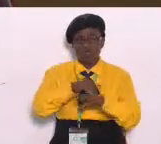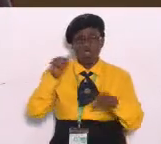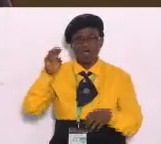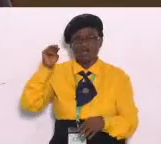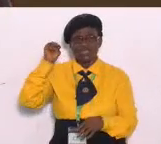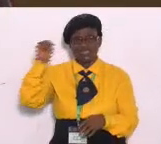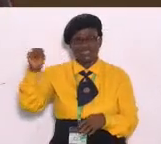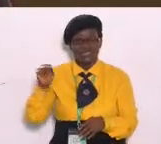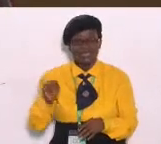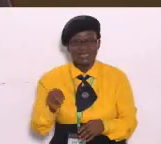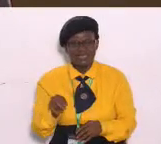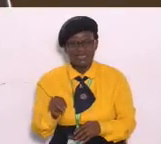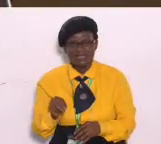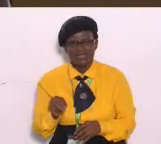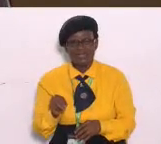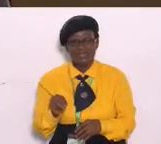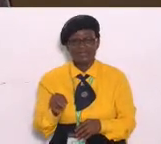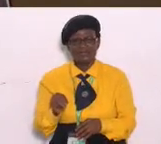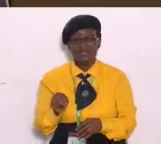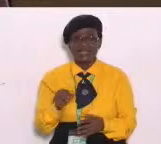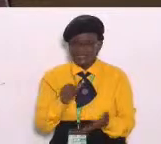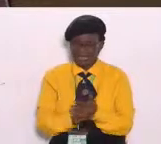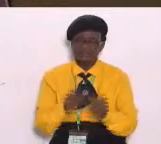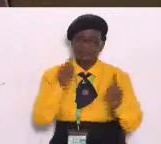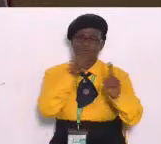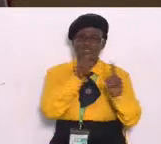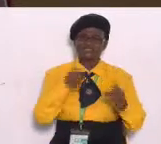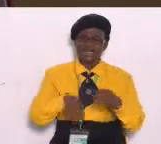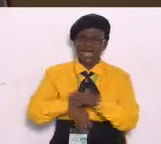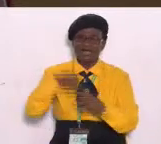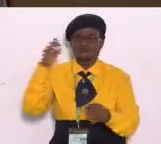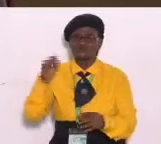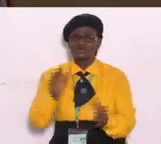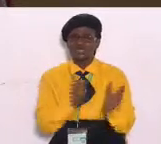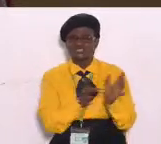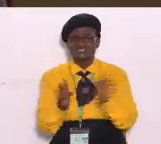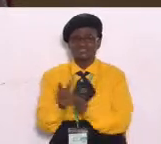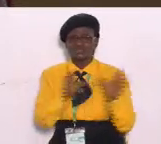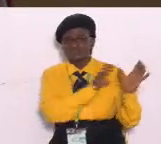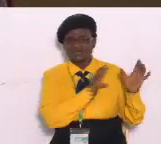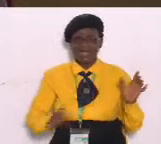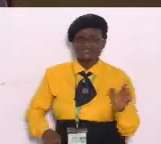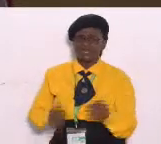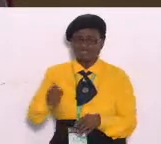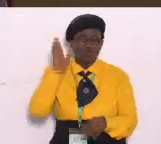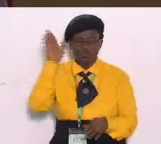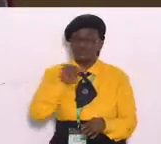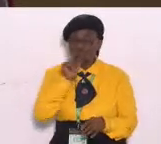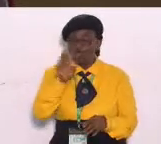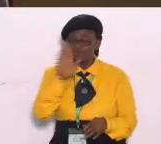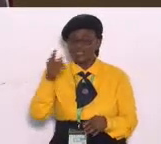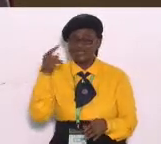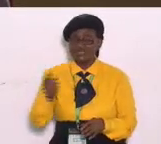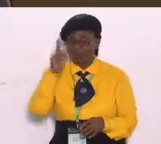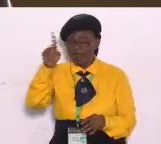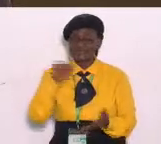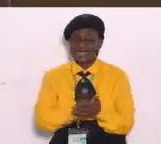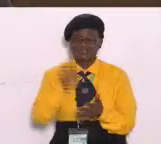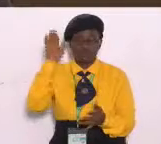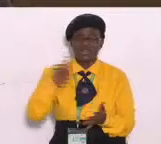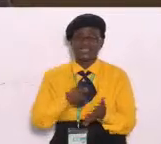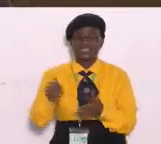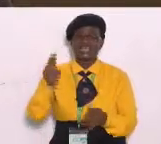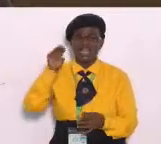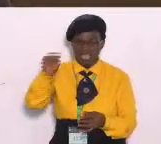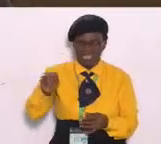All you need to do is point out Jesus Christ. You don't have to be the one who will kill him. And for that 30